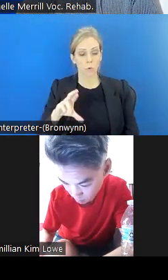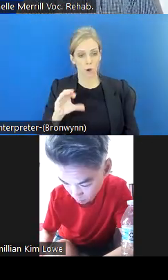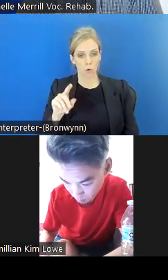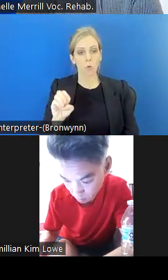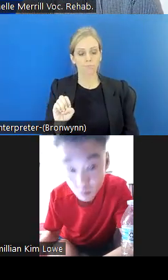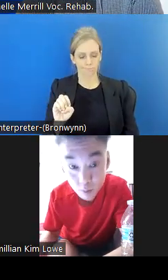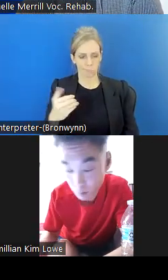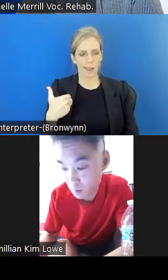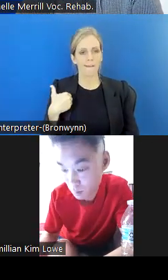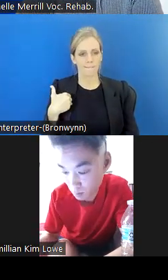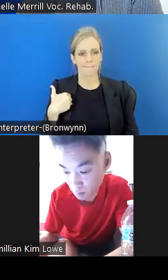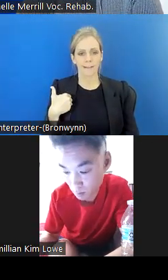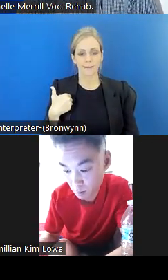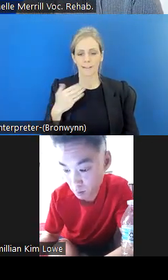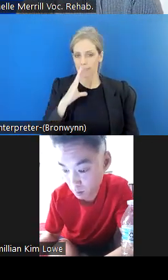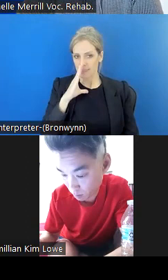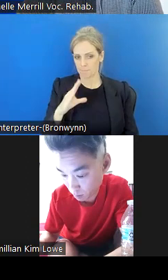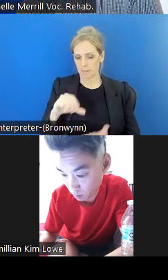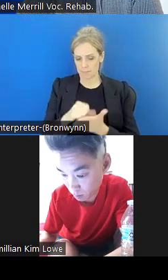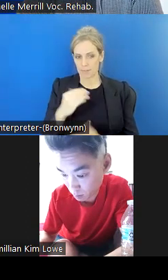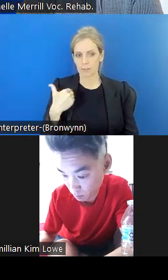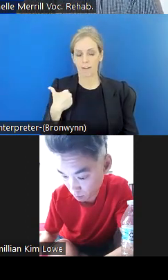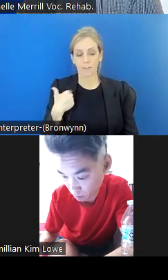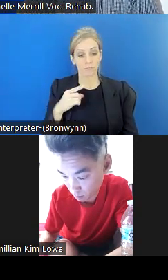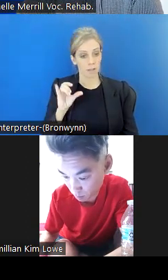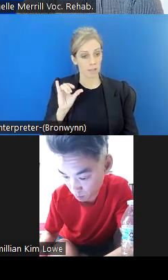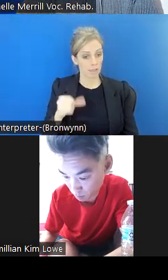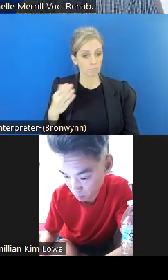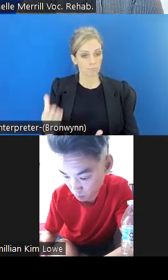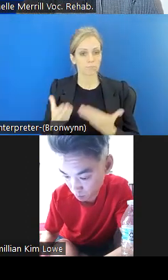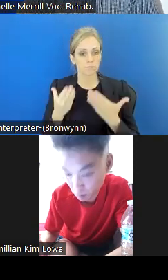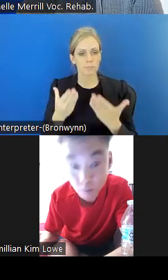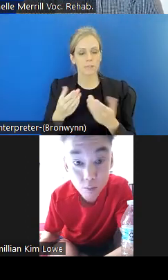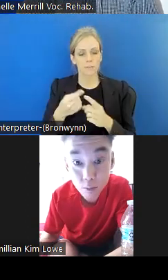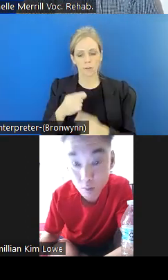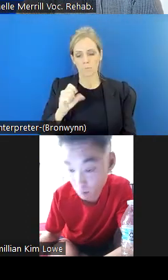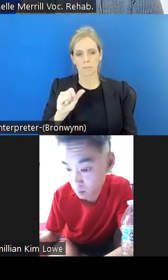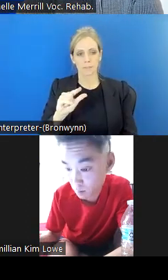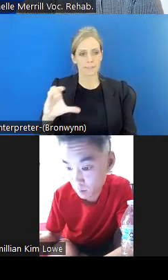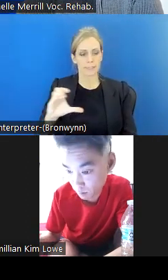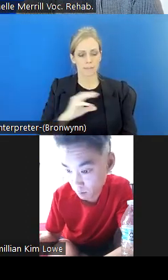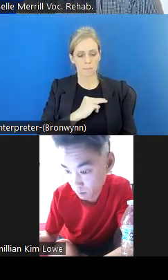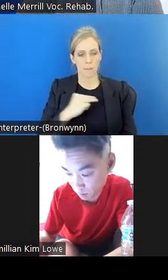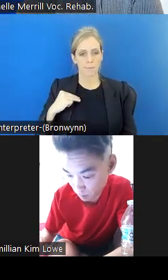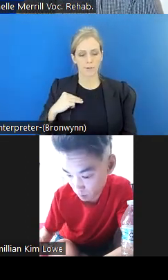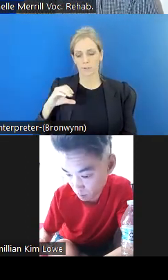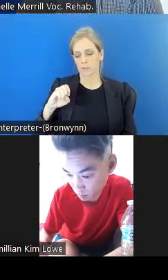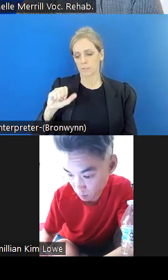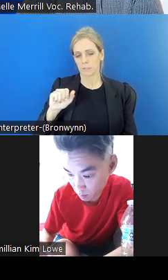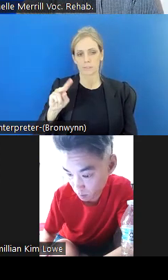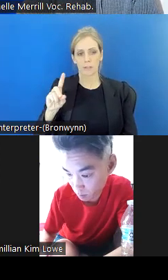our main page. This was actually a recommendation from a Silk member, Dr. Sandra Cosgrove. So thank you for